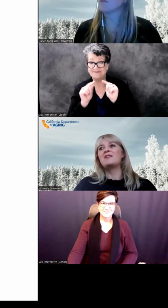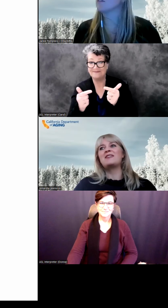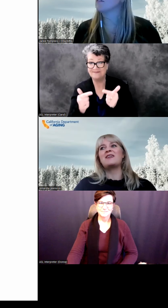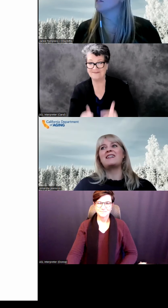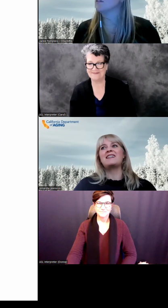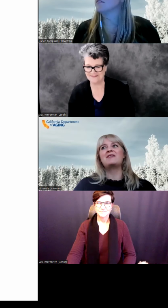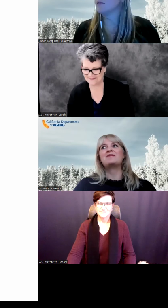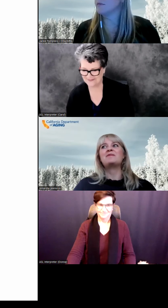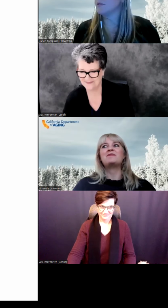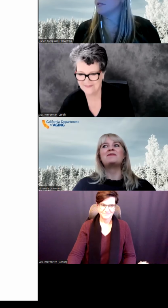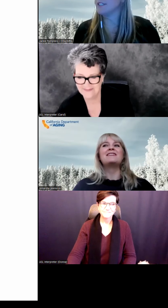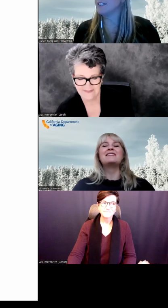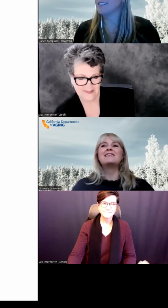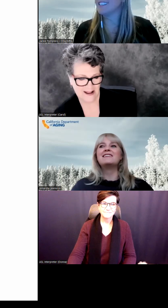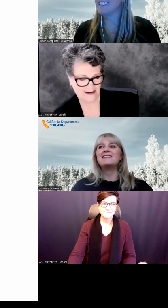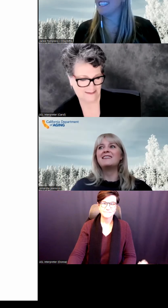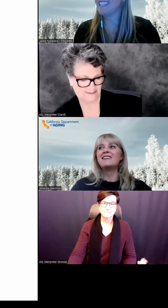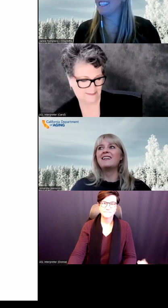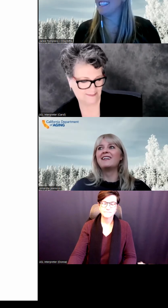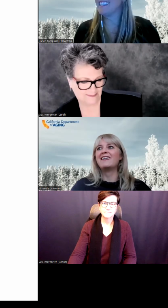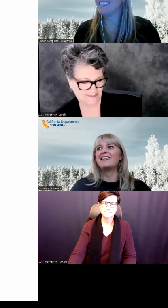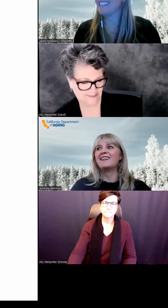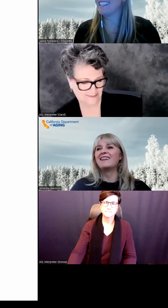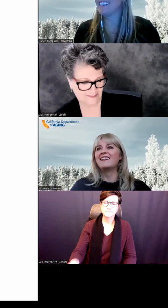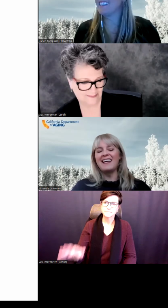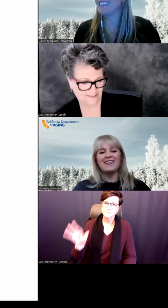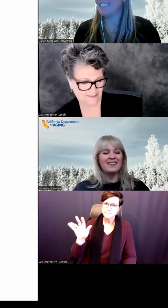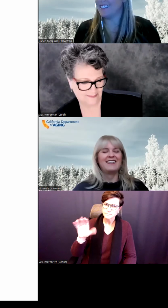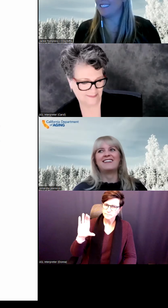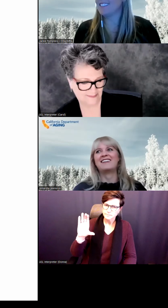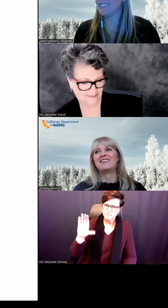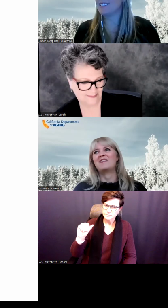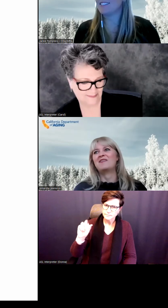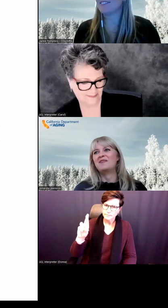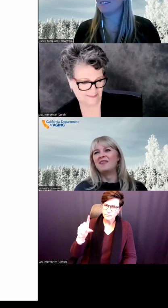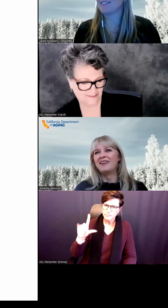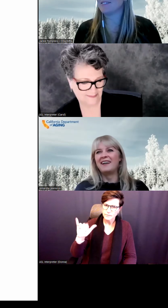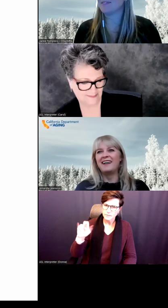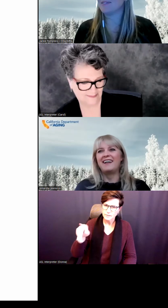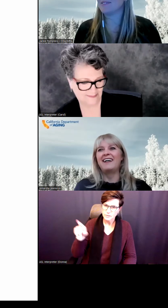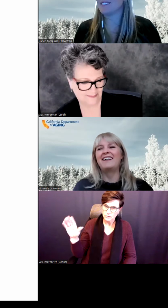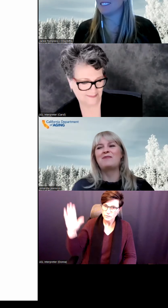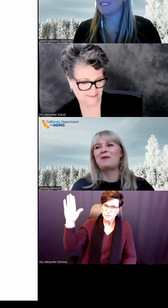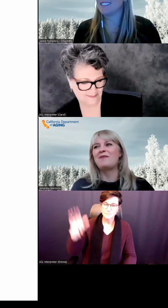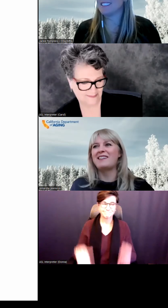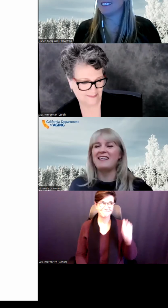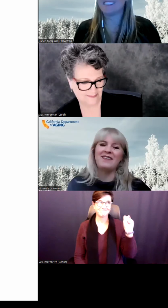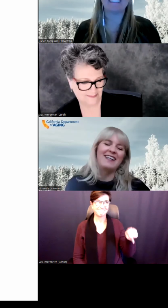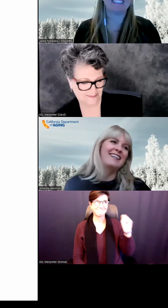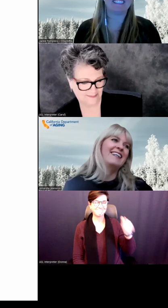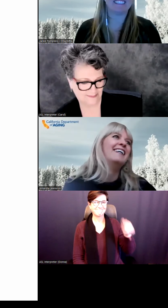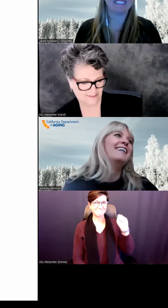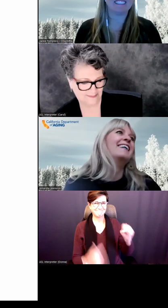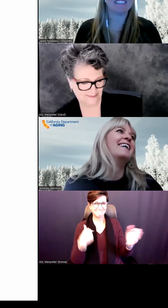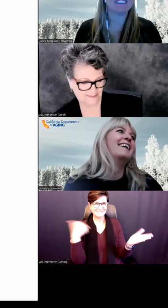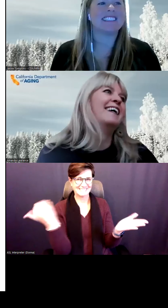Carolyn, did you raise your hand again? I did. This is Thank just you. was a segue right into This what- perfect